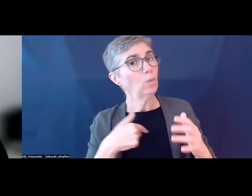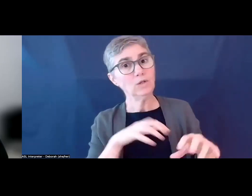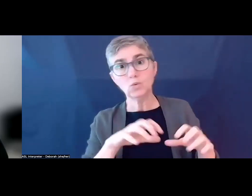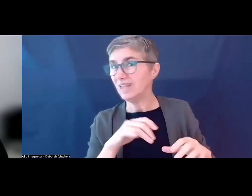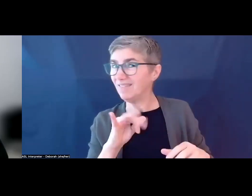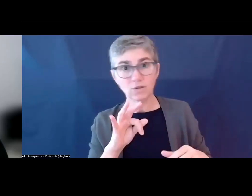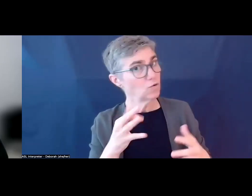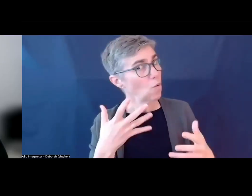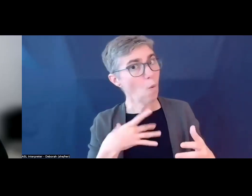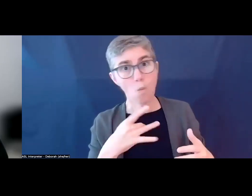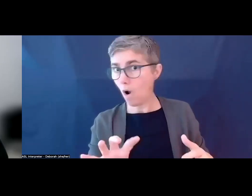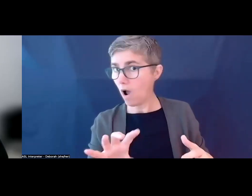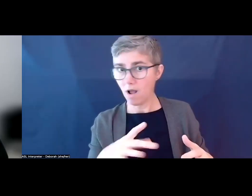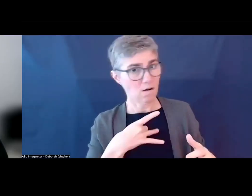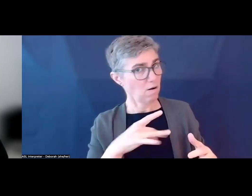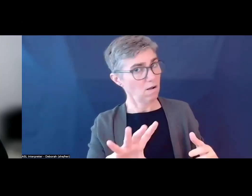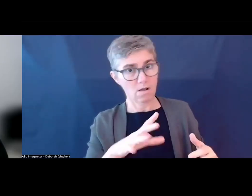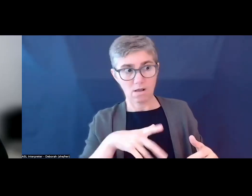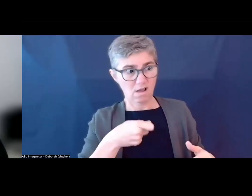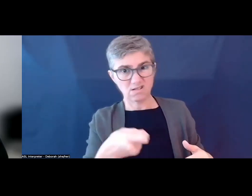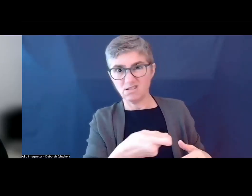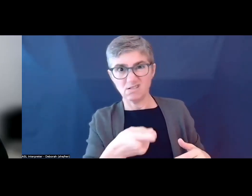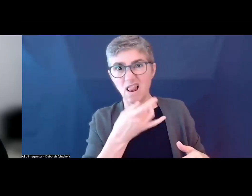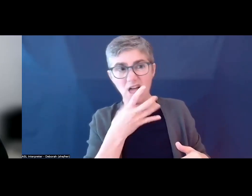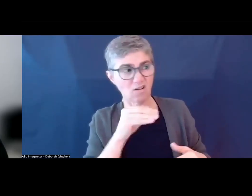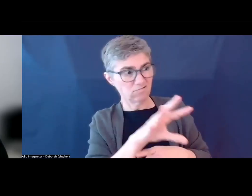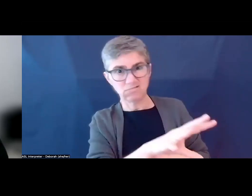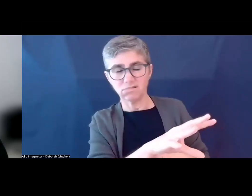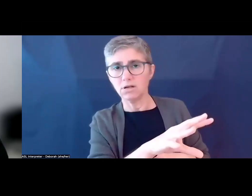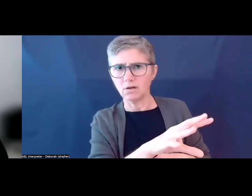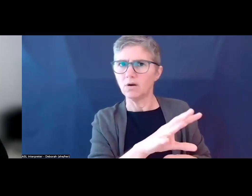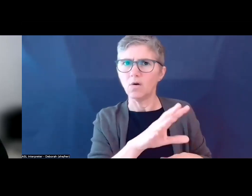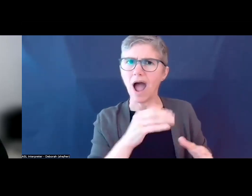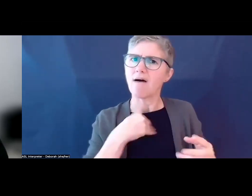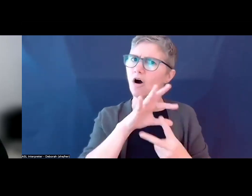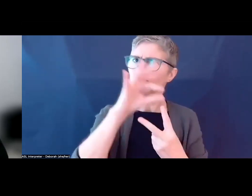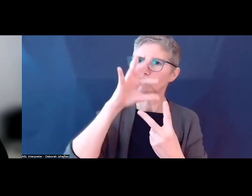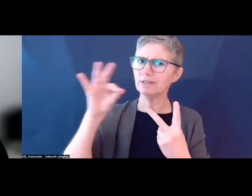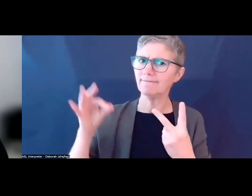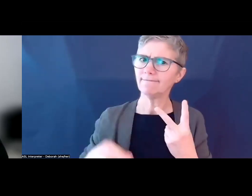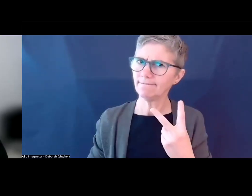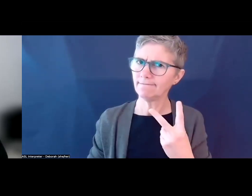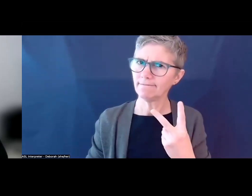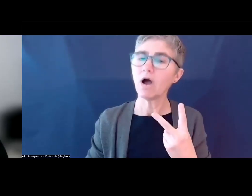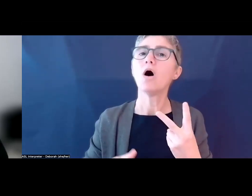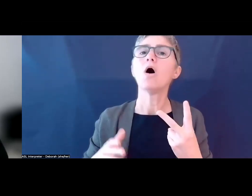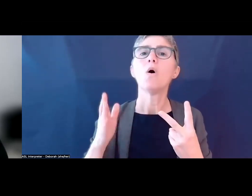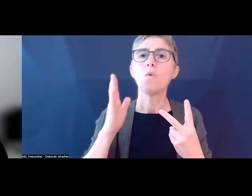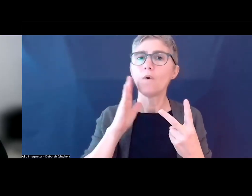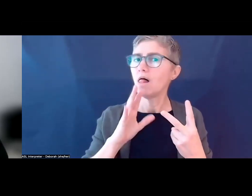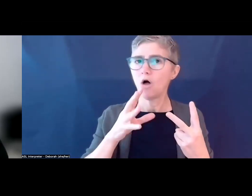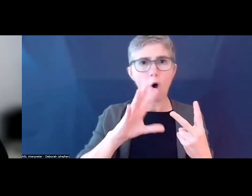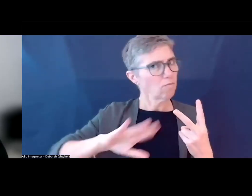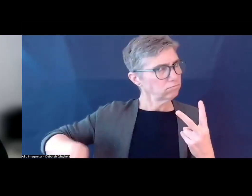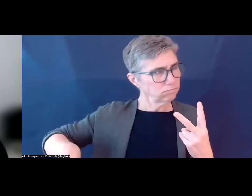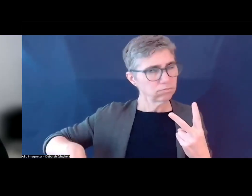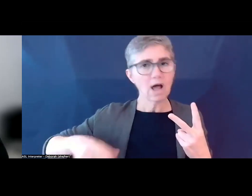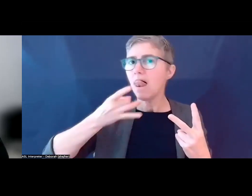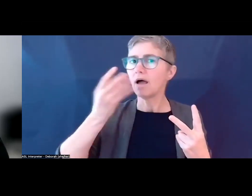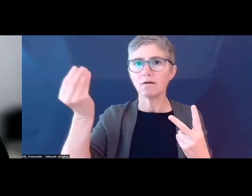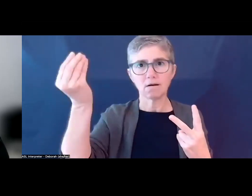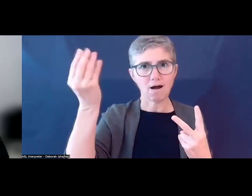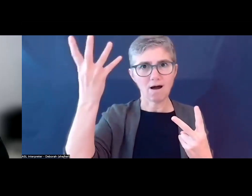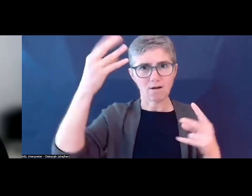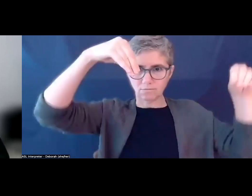the other plan. Where we open your door slightly, we turn the bathroom light on, so there will be no flashlight. So you won't flash, and